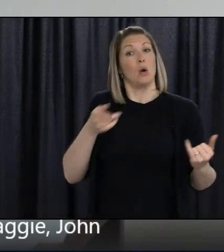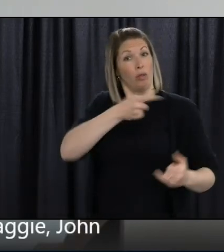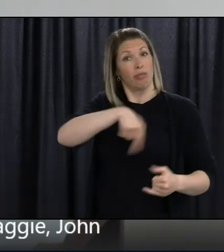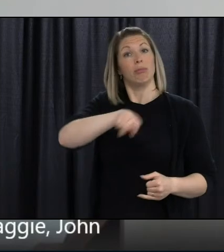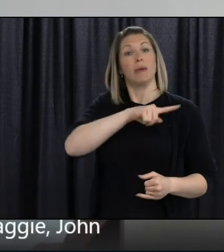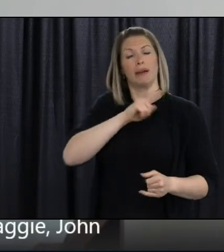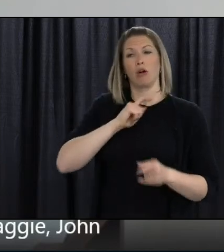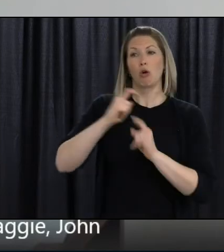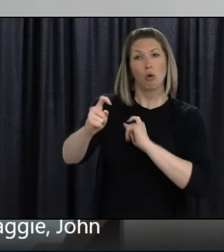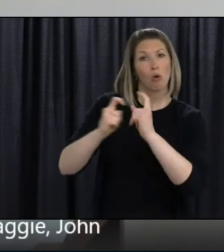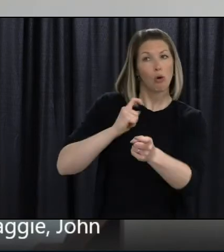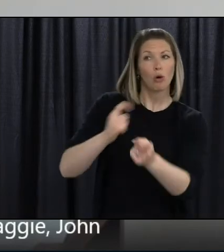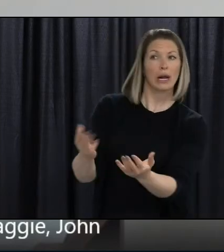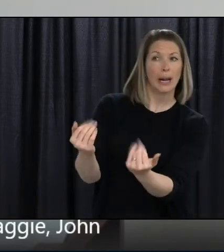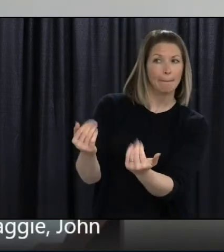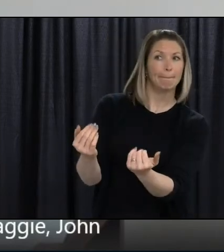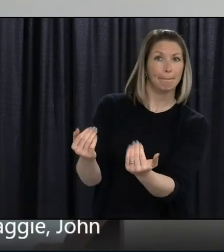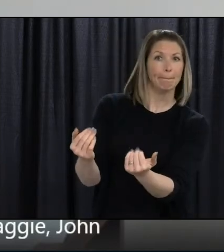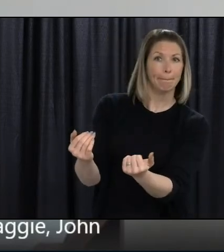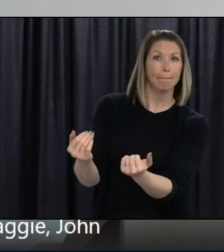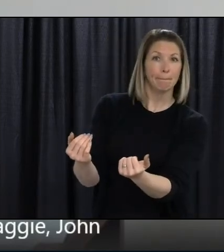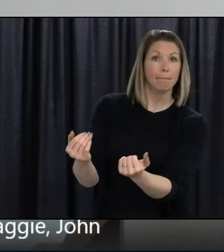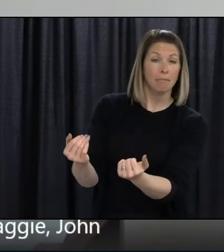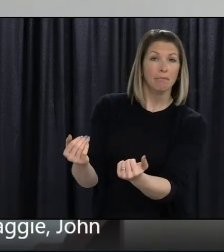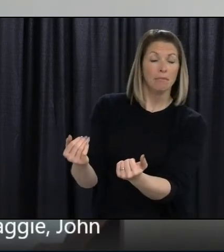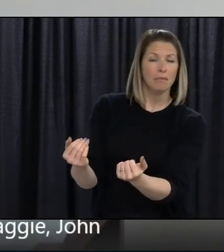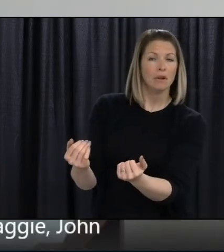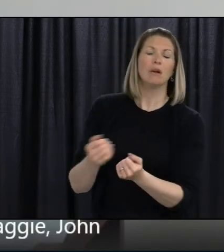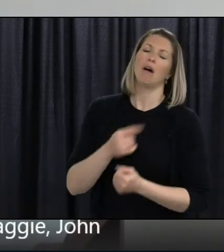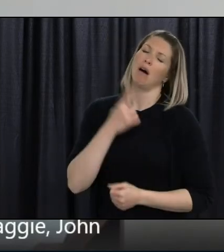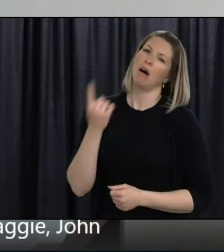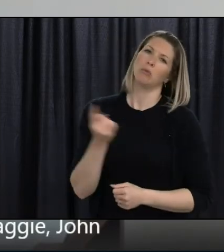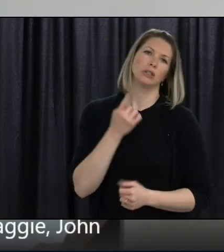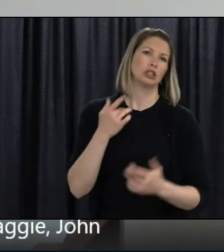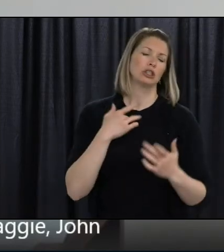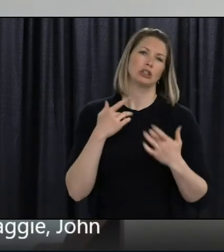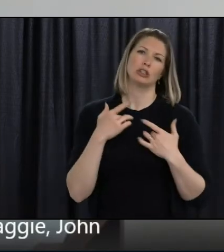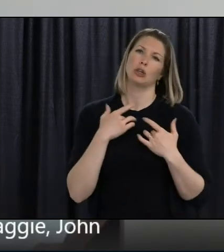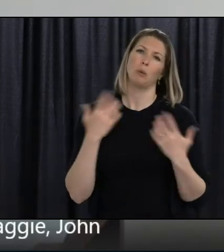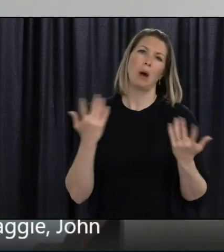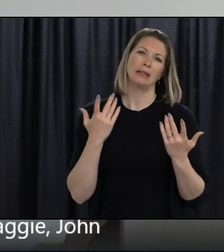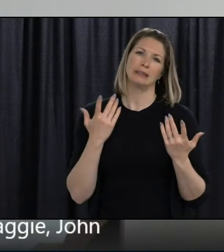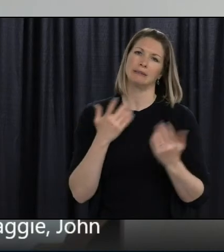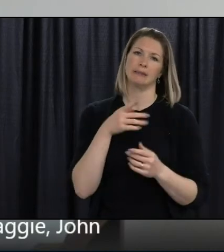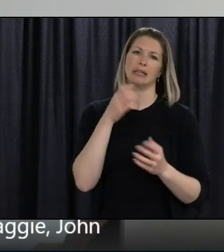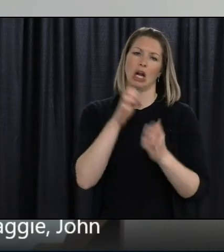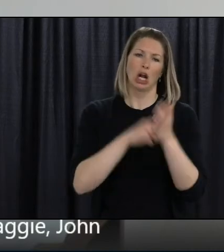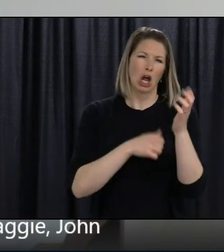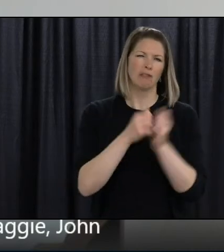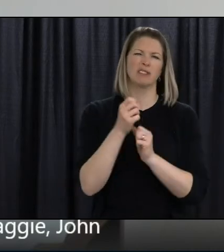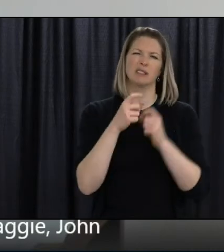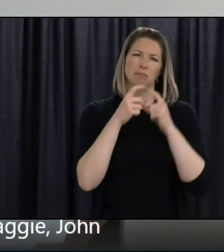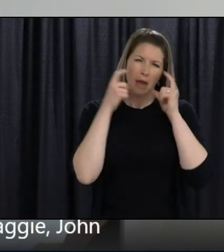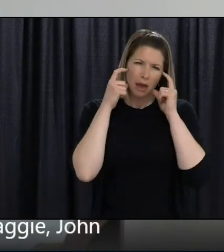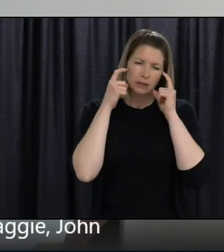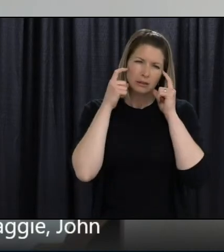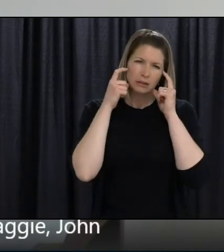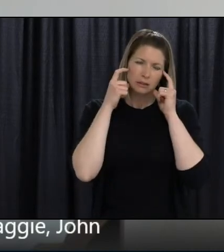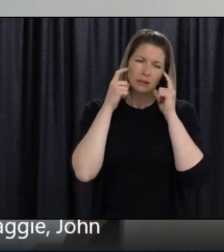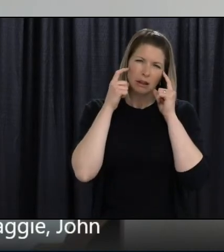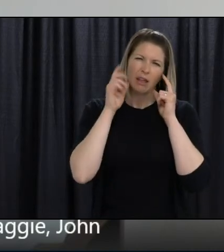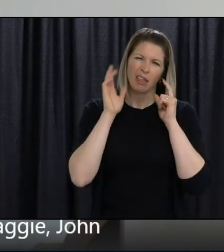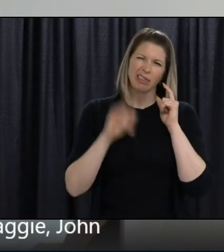slowly. Our concern around this is always around the PPE that we would need to be able to do